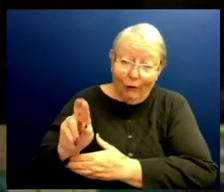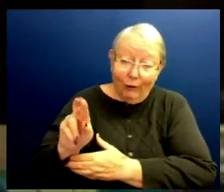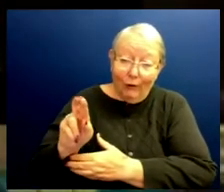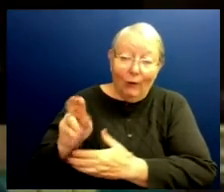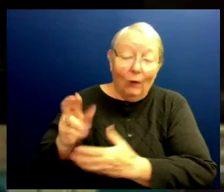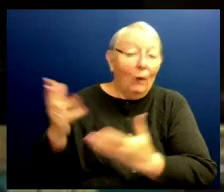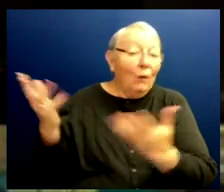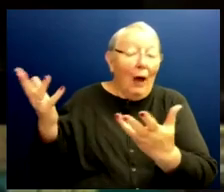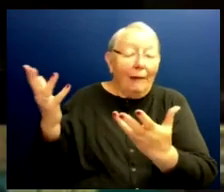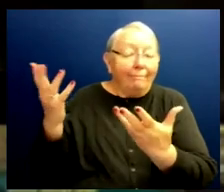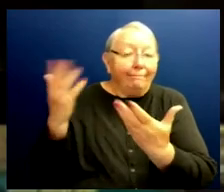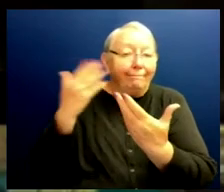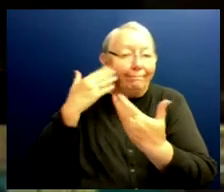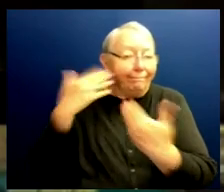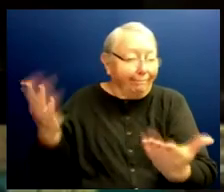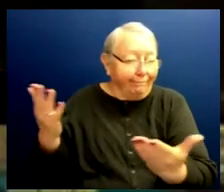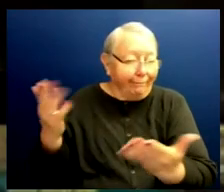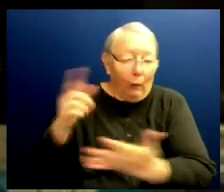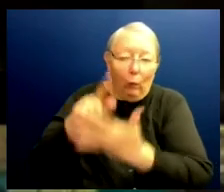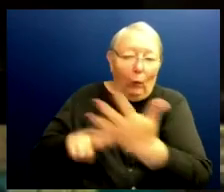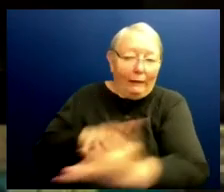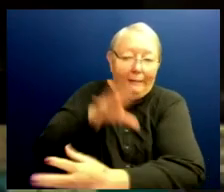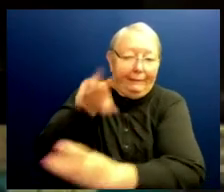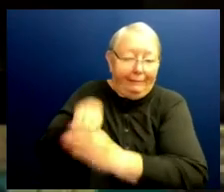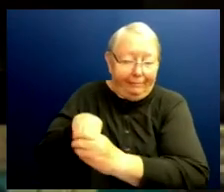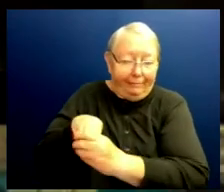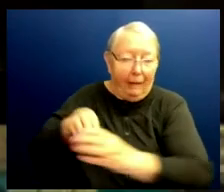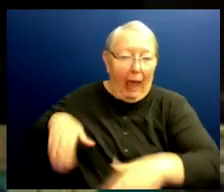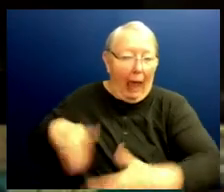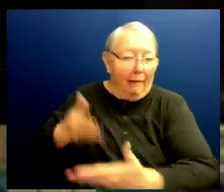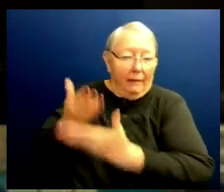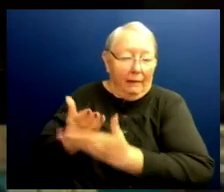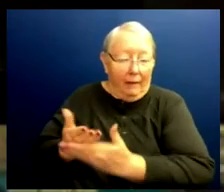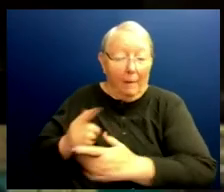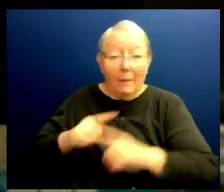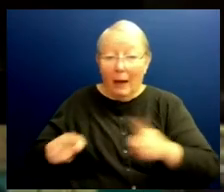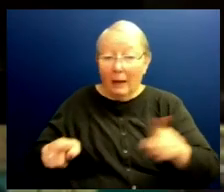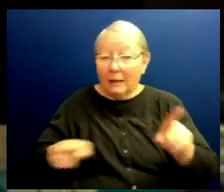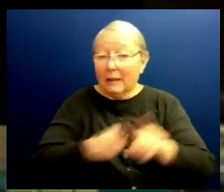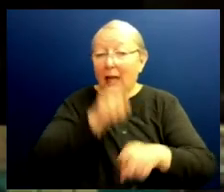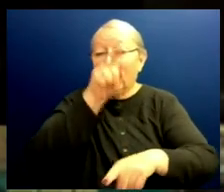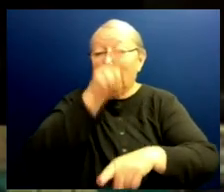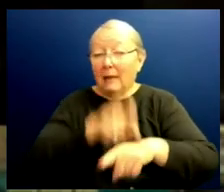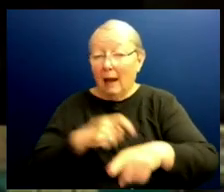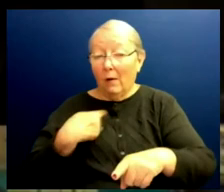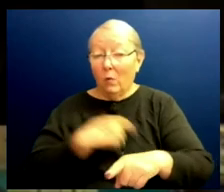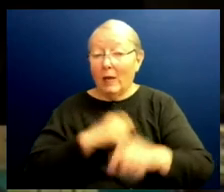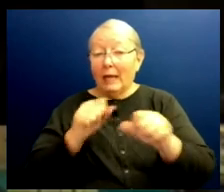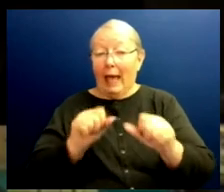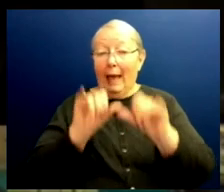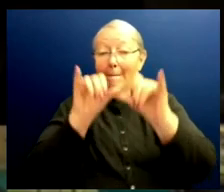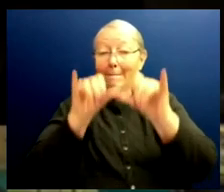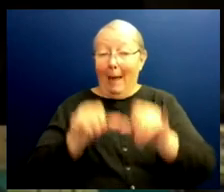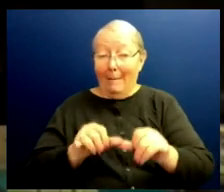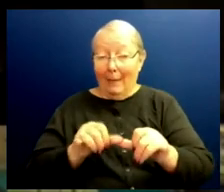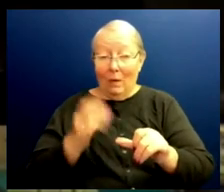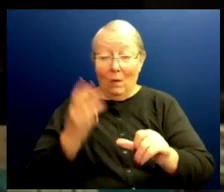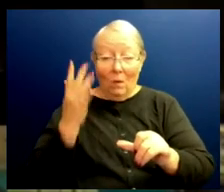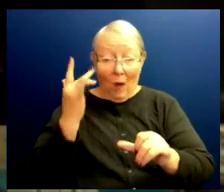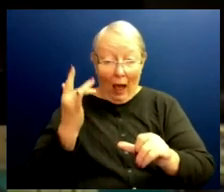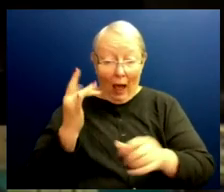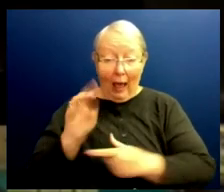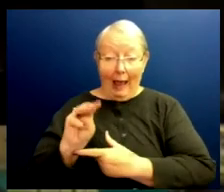confirmed. What we can say is we can map it, because all matter, whether